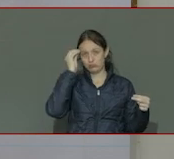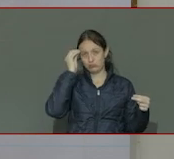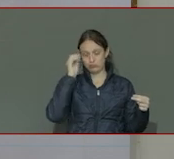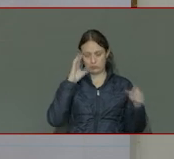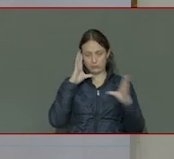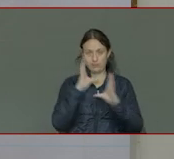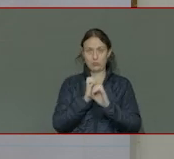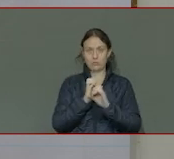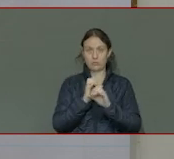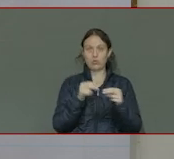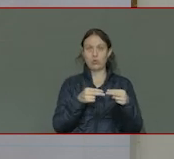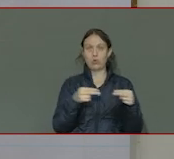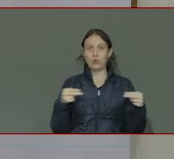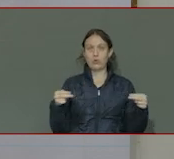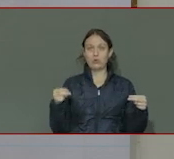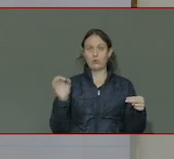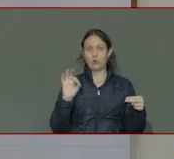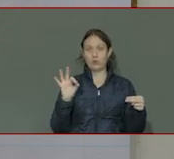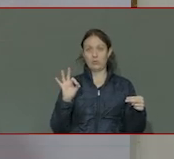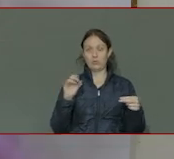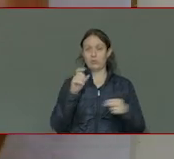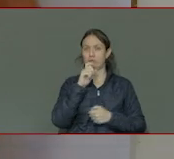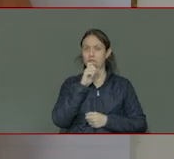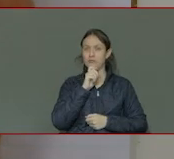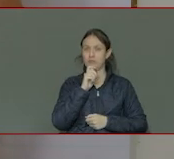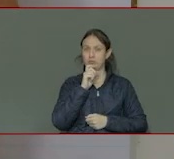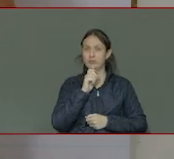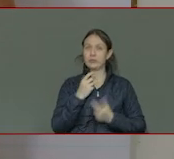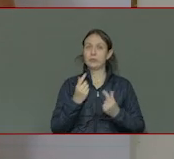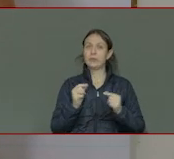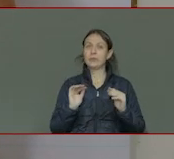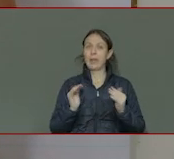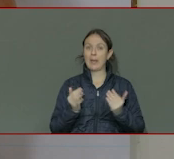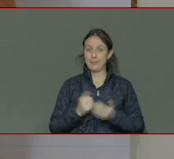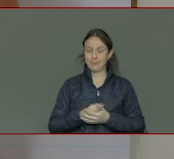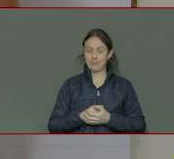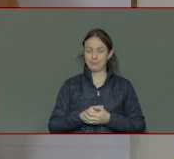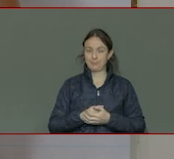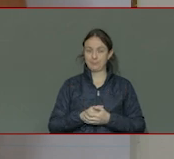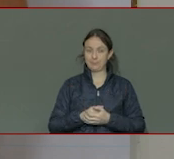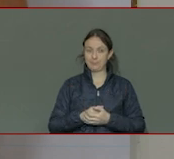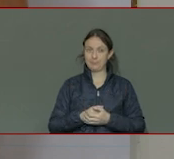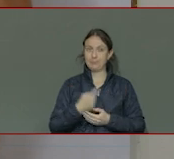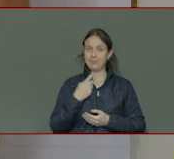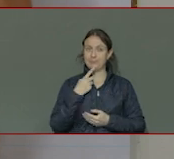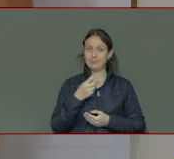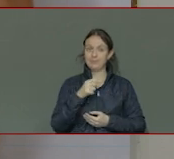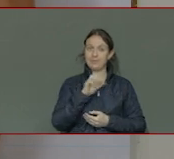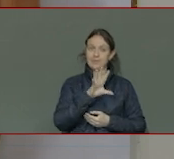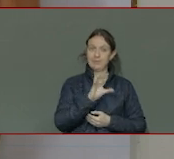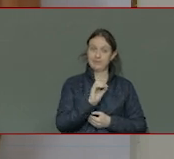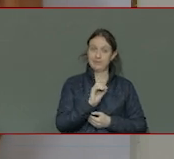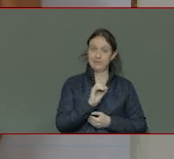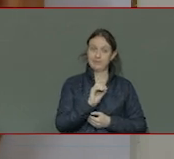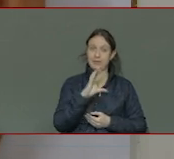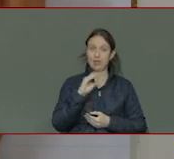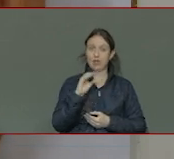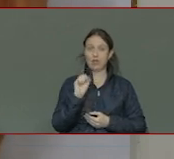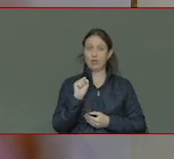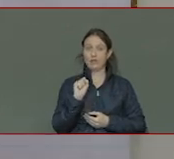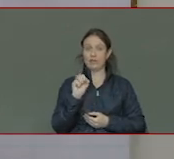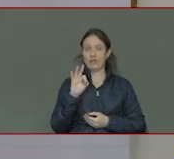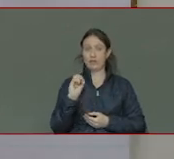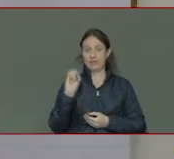the horizontal force here, then I must say it will be 50 cos